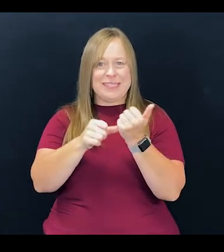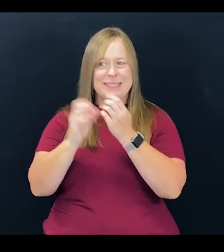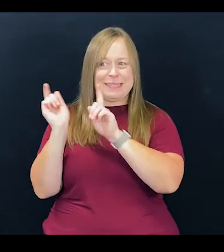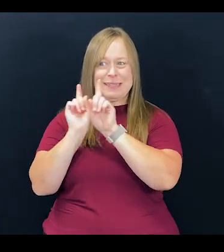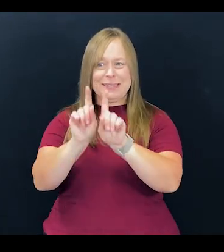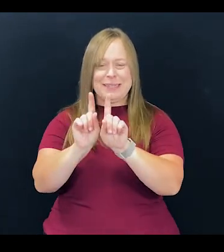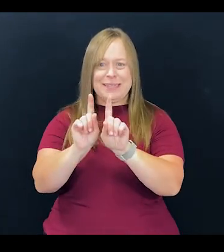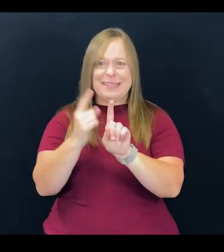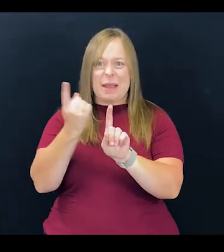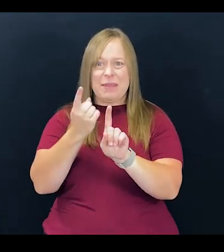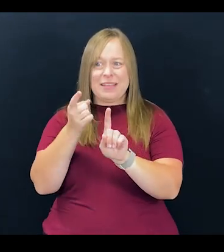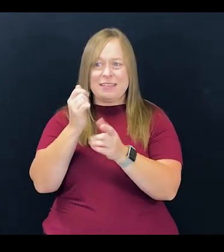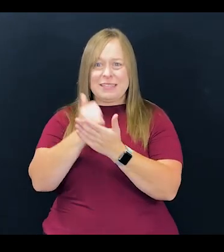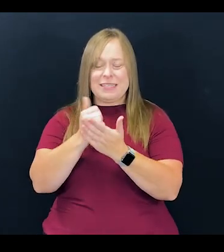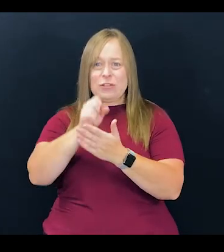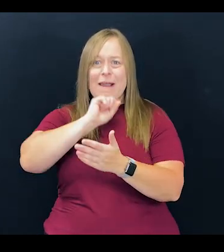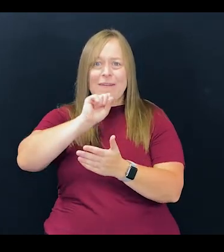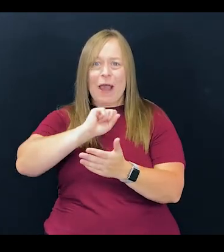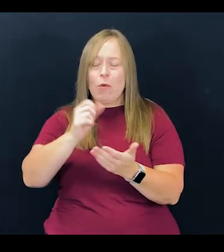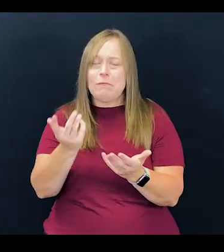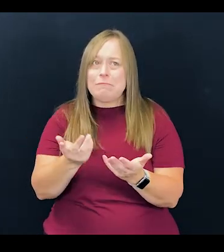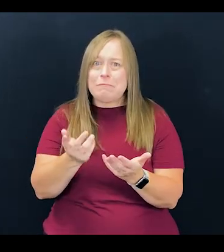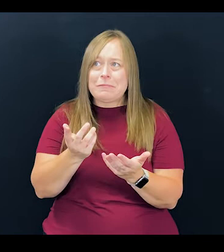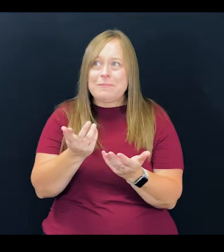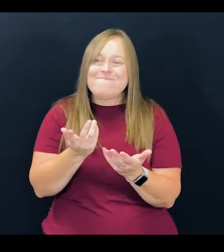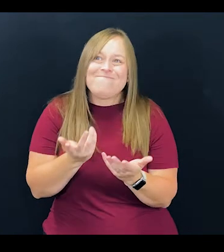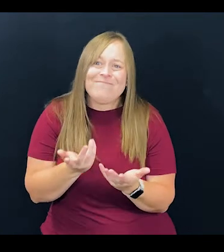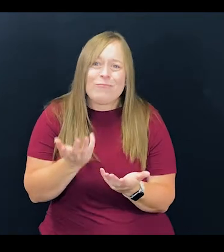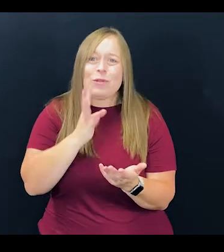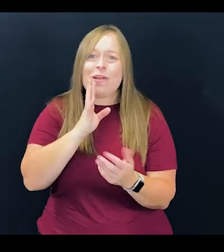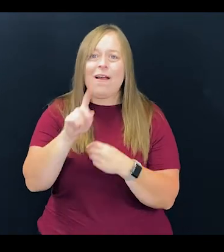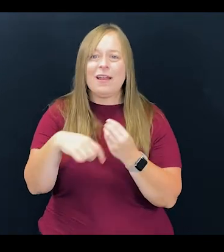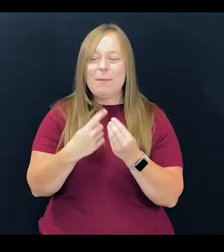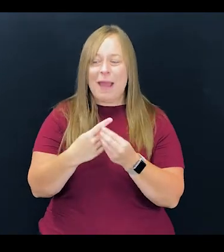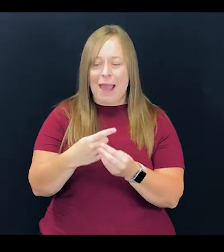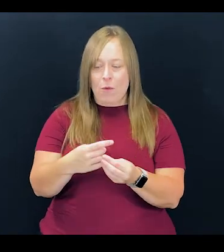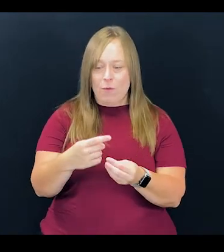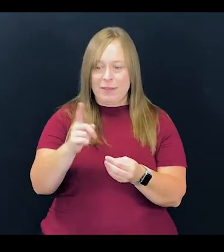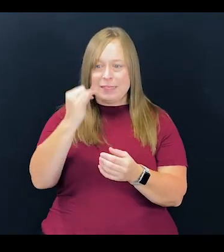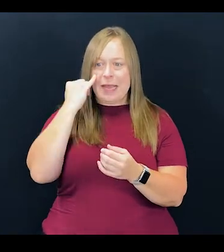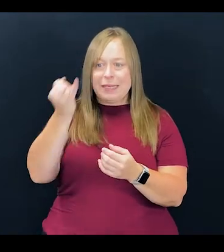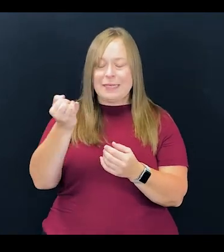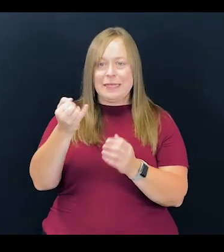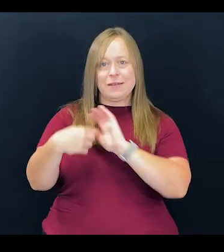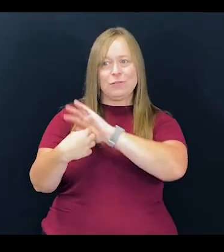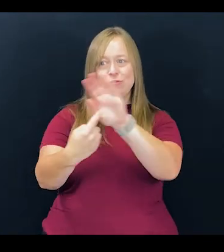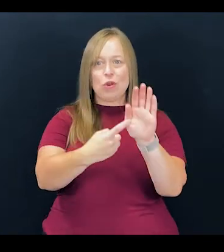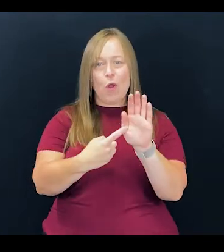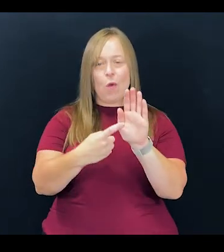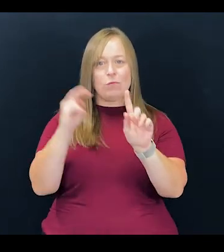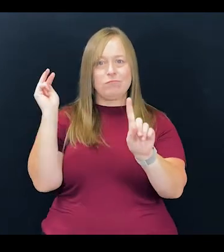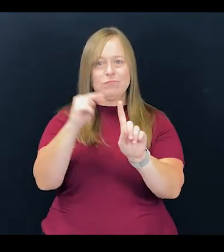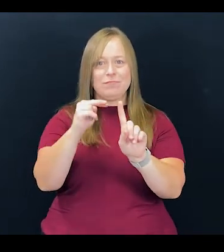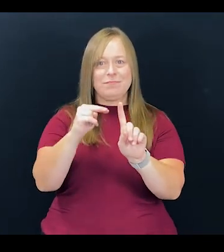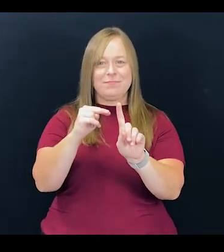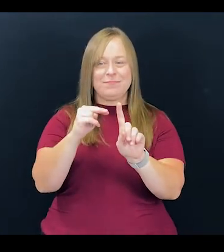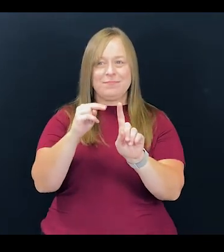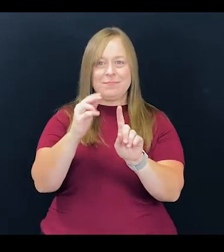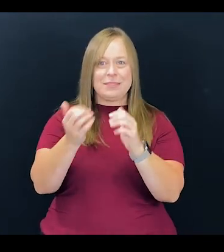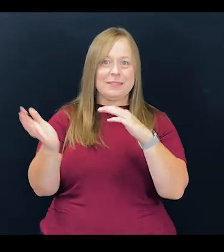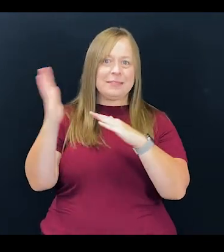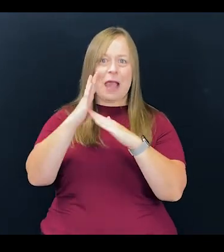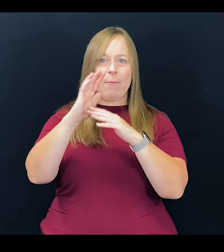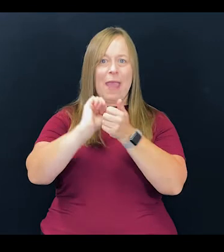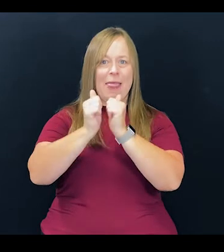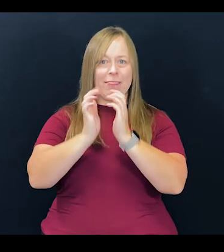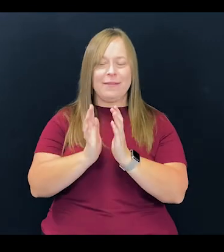care assistant accompanying her is just something that she needs to tough out. We talk about this idea that's perpetuated when we're